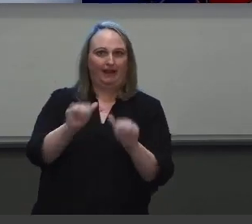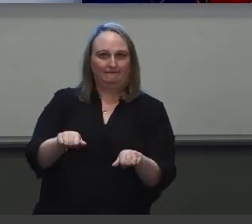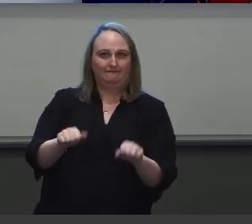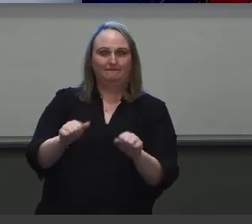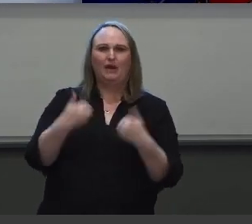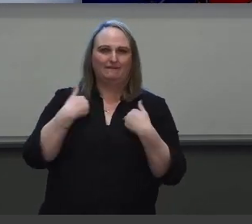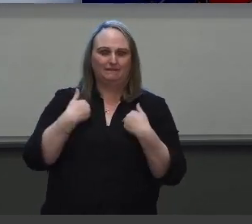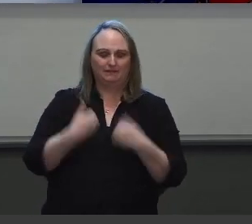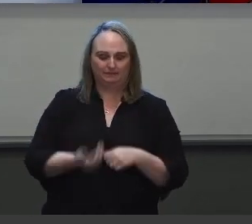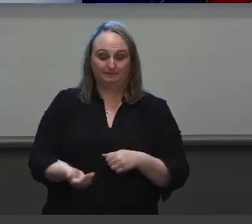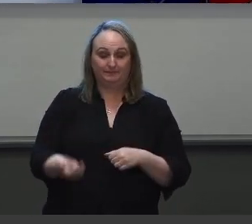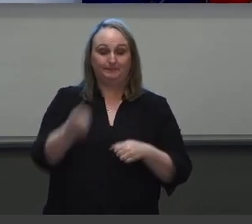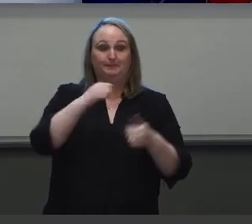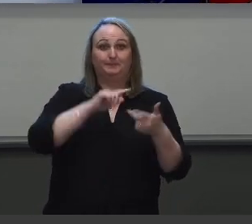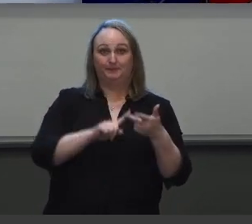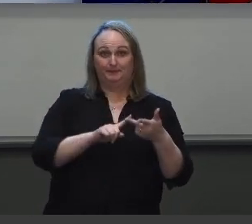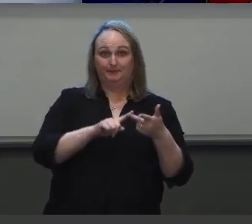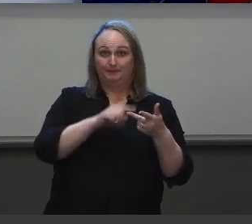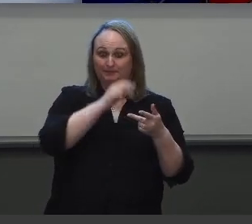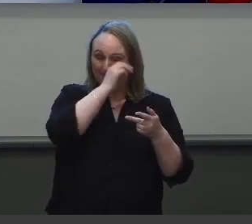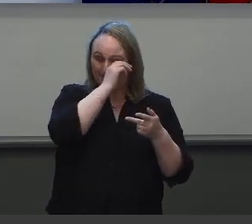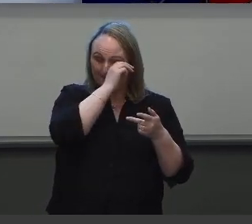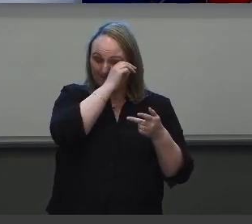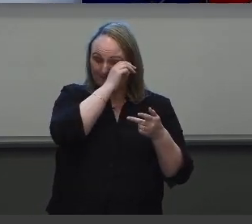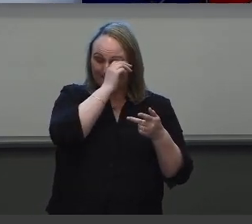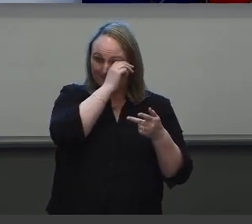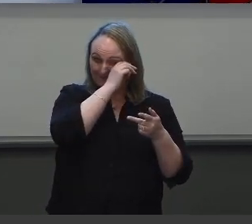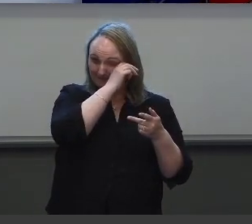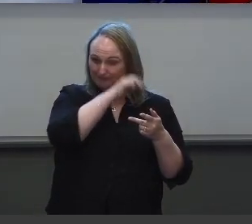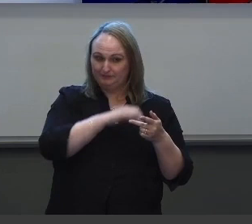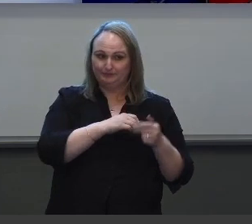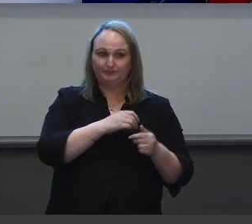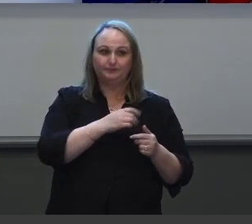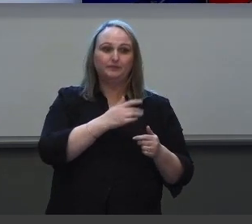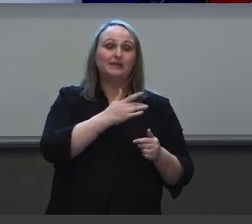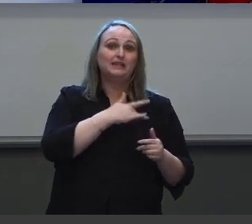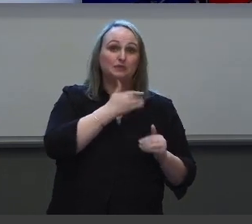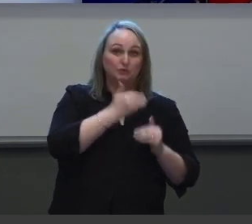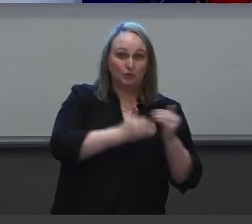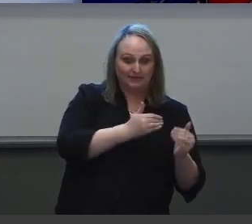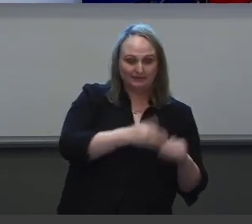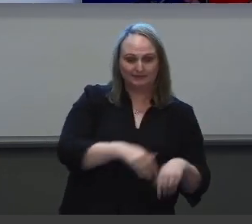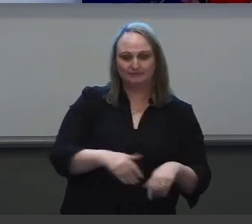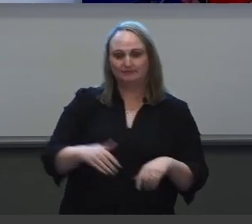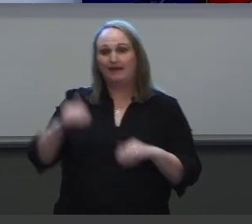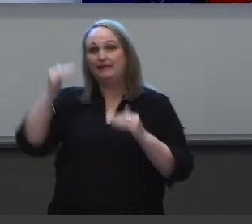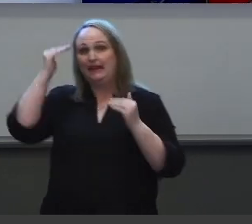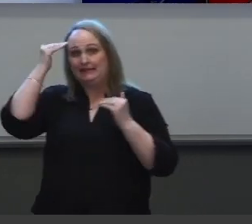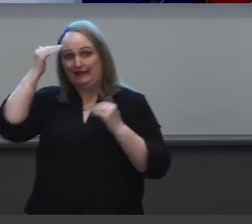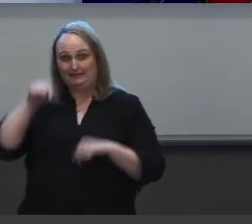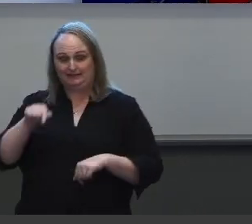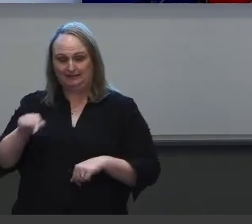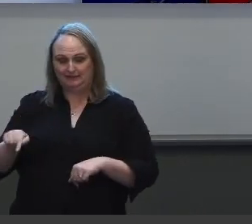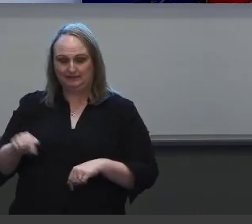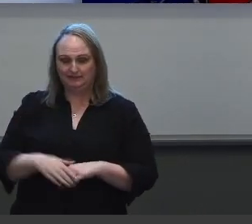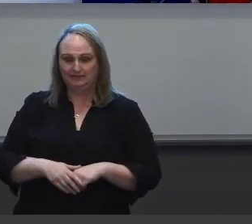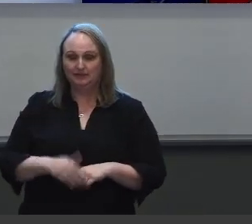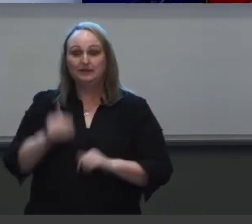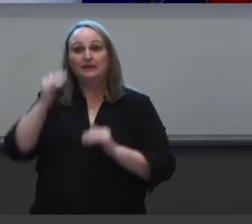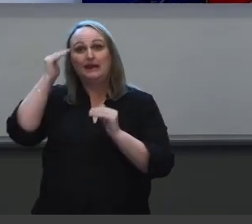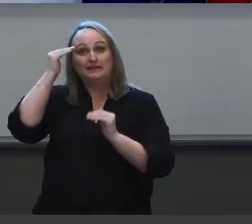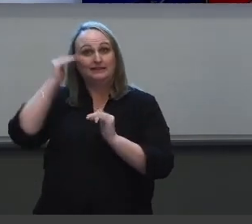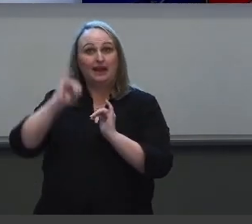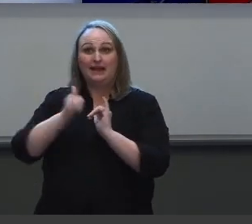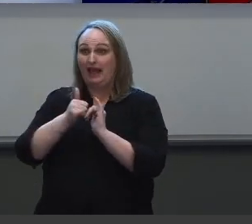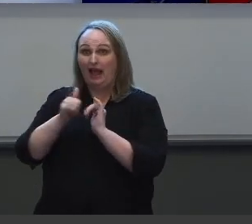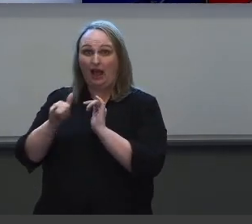Finally, we examined whether a relationship exists between sensory processing and anxiety. So these anxiety behaviors were examined